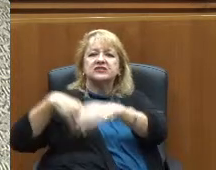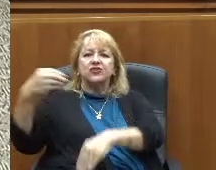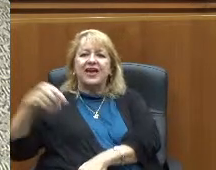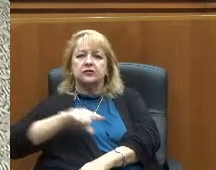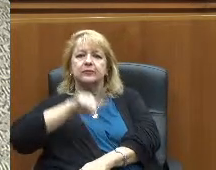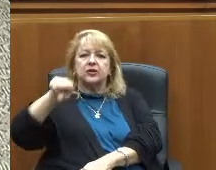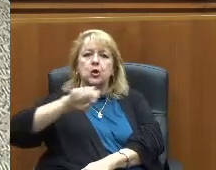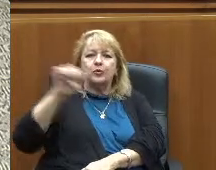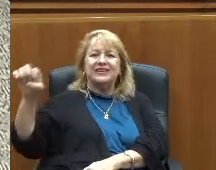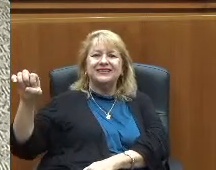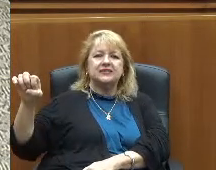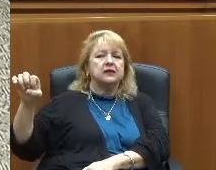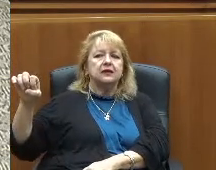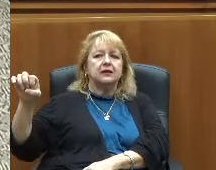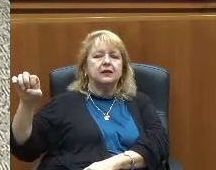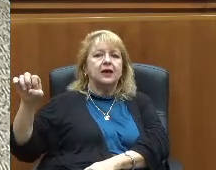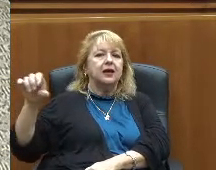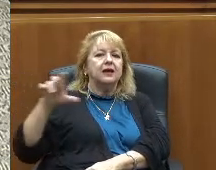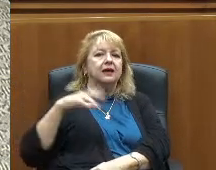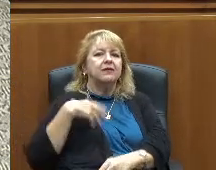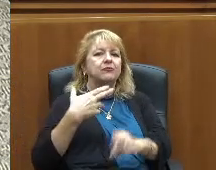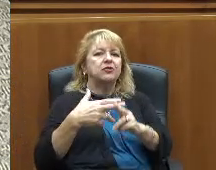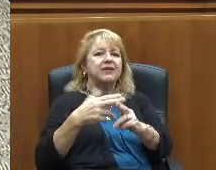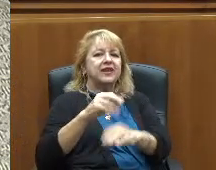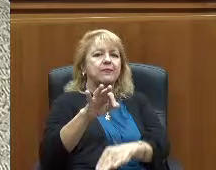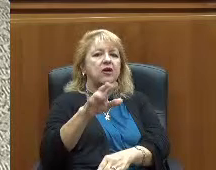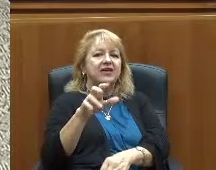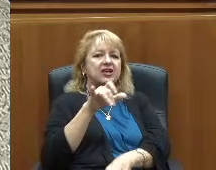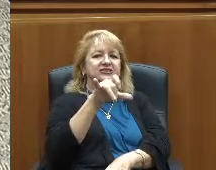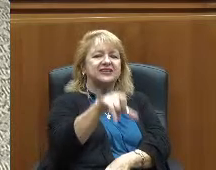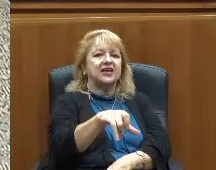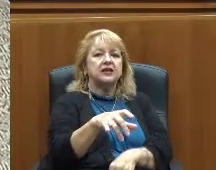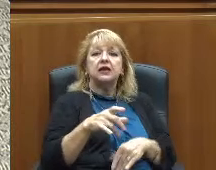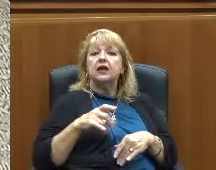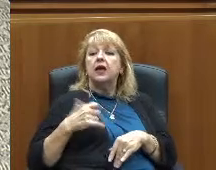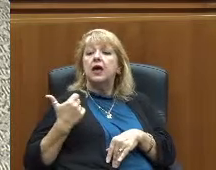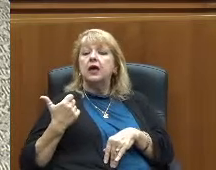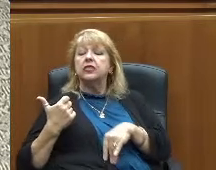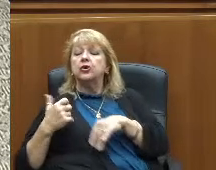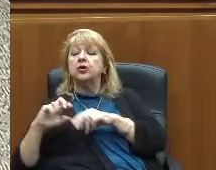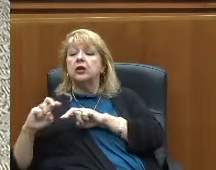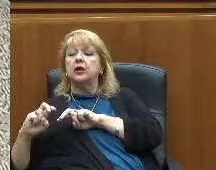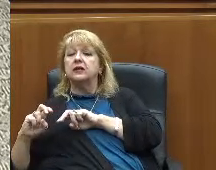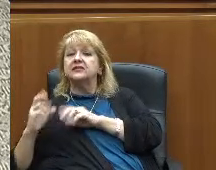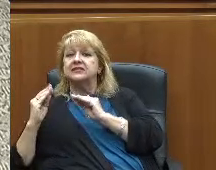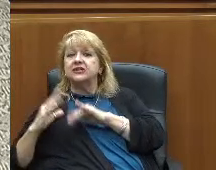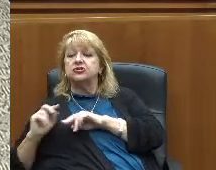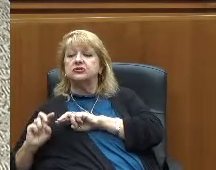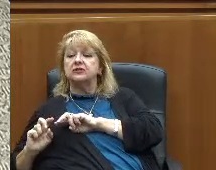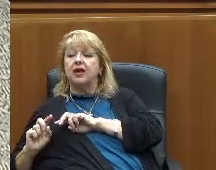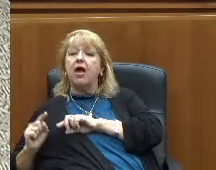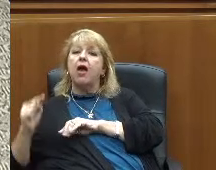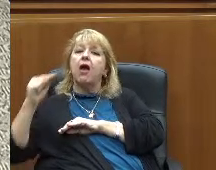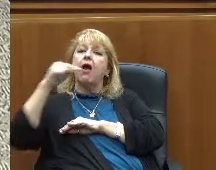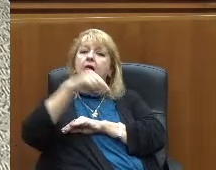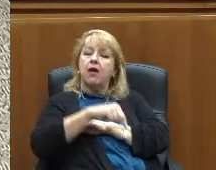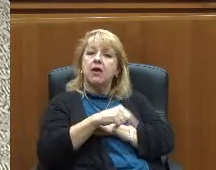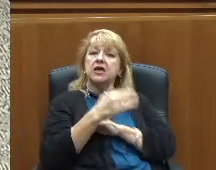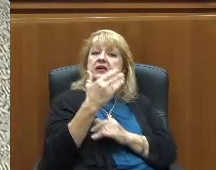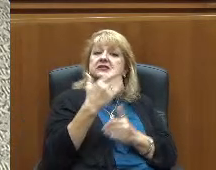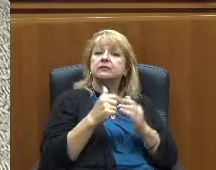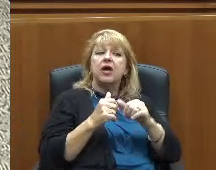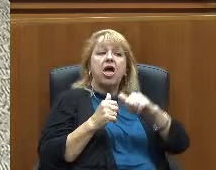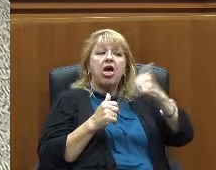see teachers putting in transfers, although in smaller numbers, to go to that side. And we also see teachers expressing interest